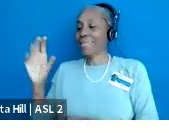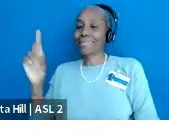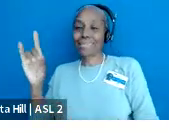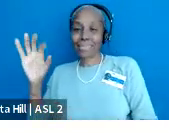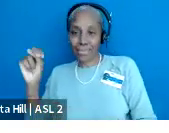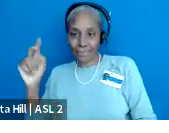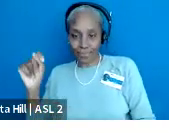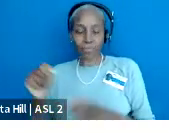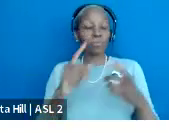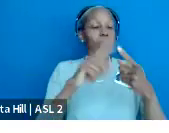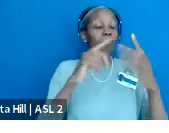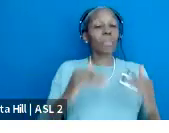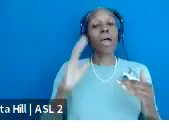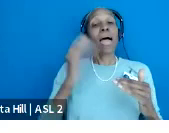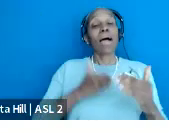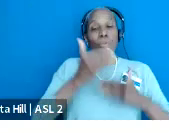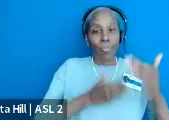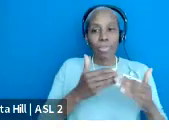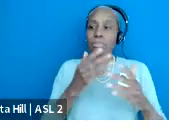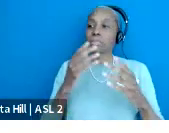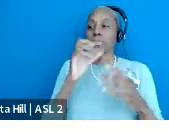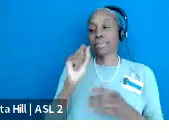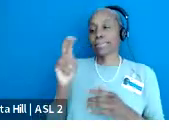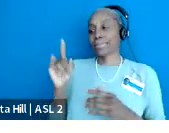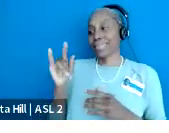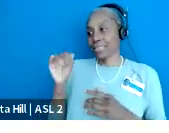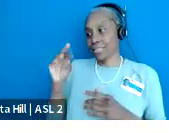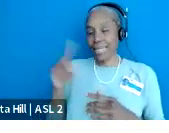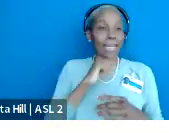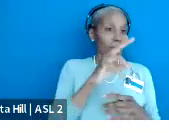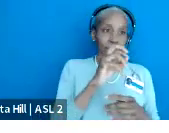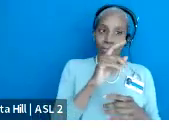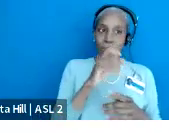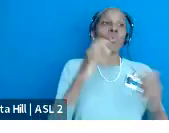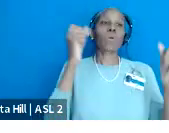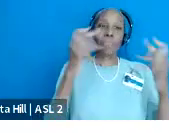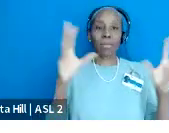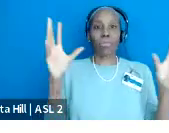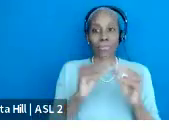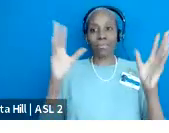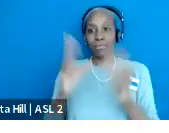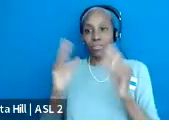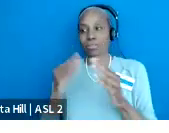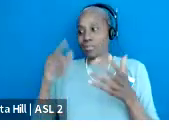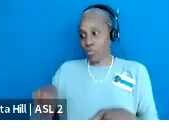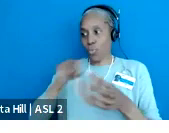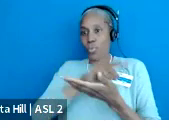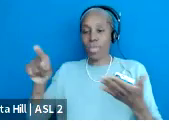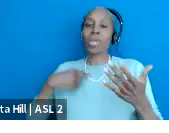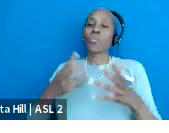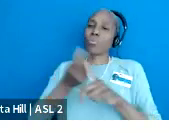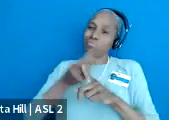to questions about our process, substantiation, unsubstantiation, just a plug that we have many more summit sessions coming up this week where we'll